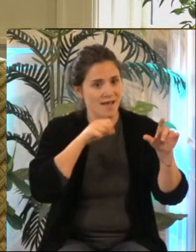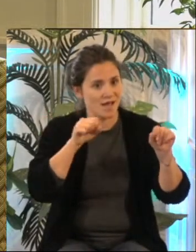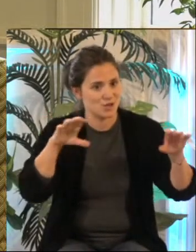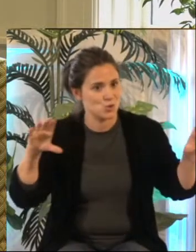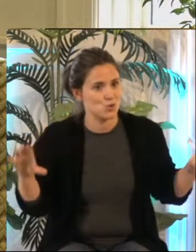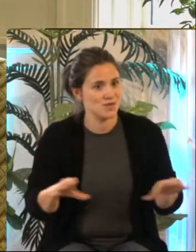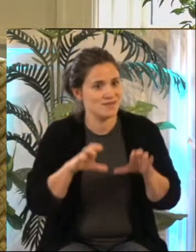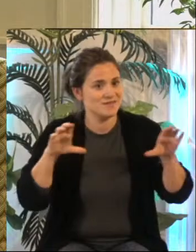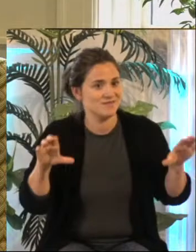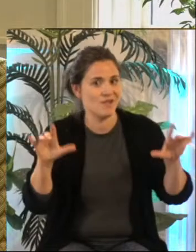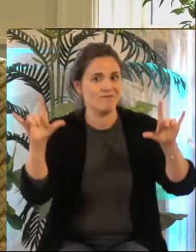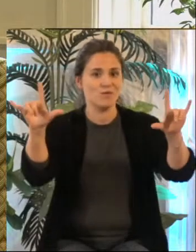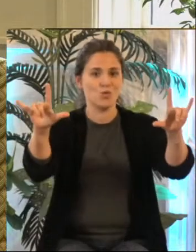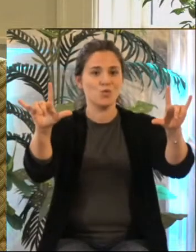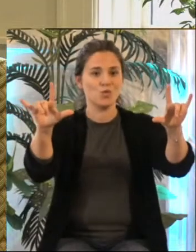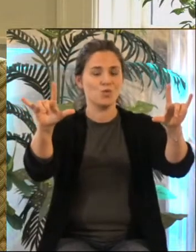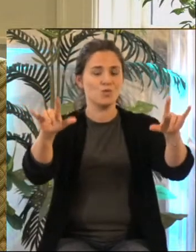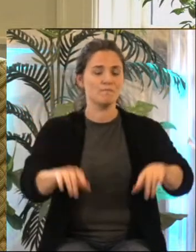Thank you.